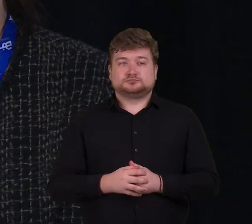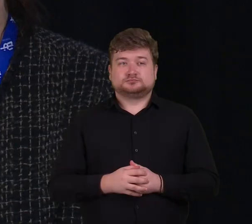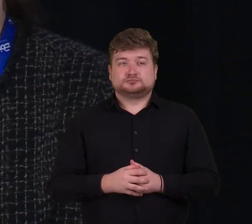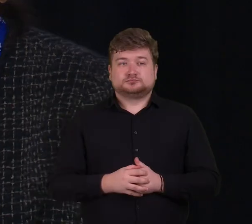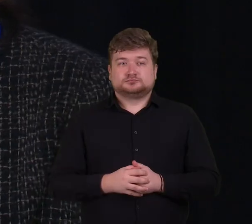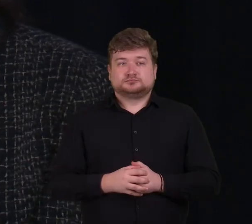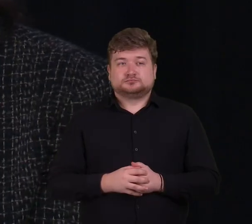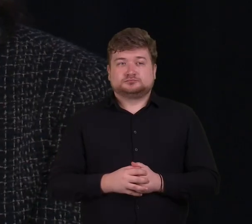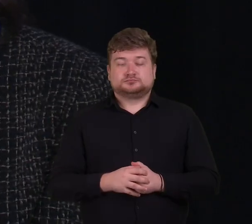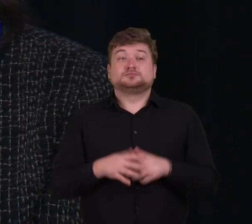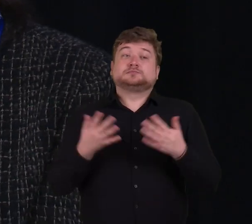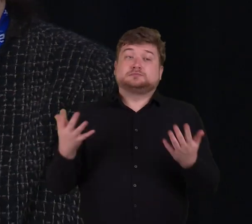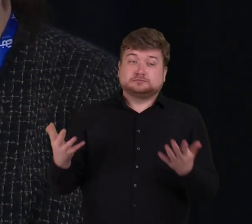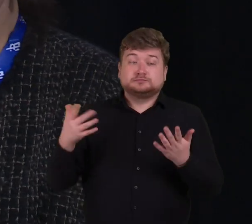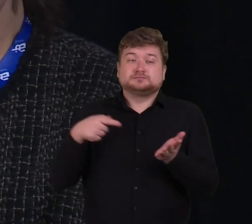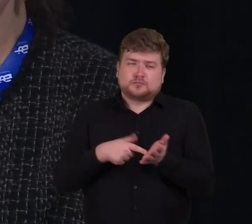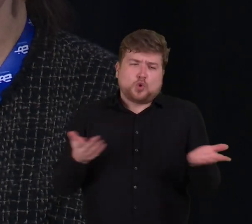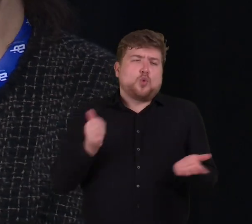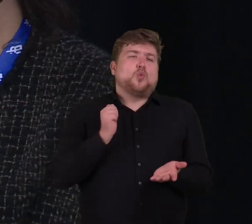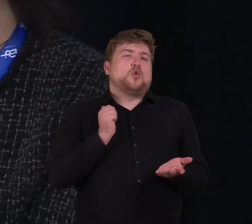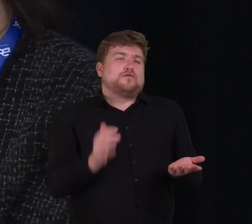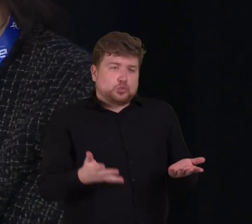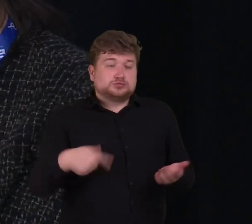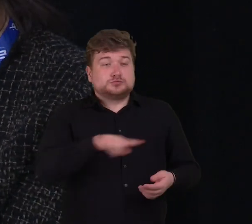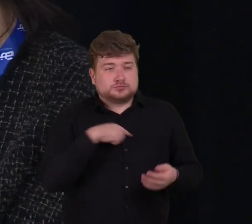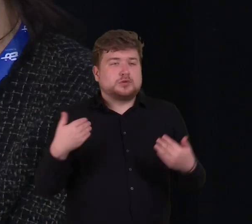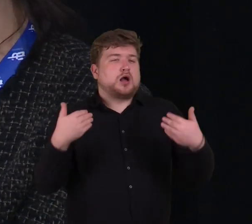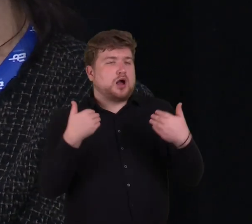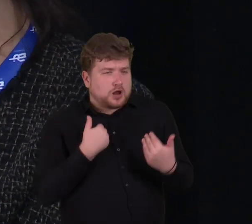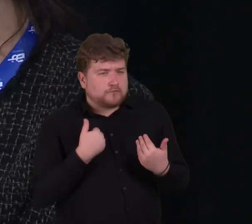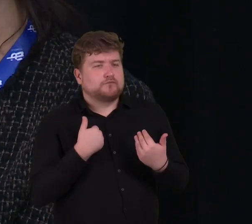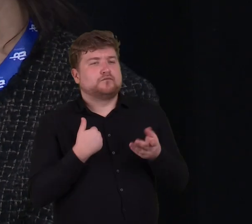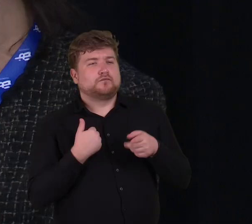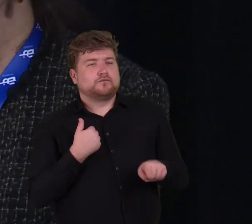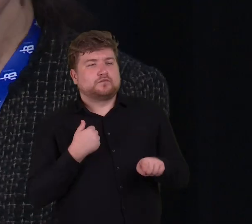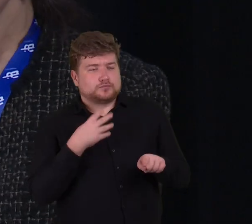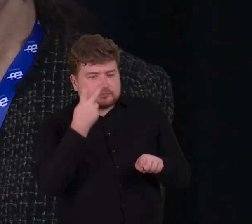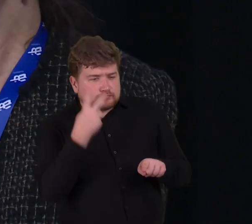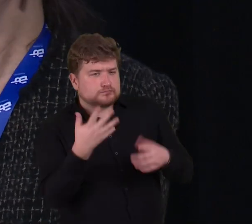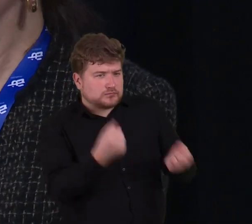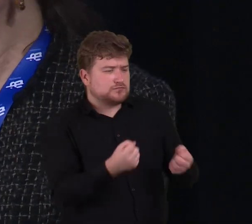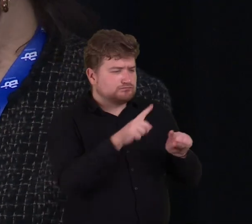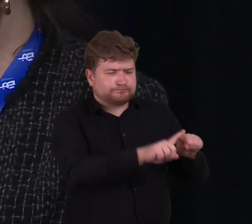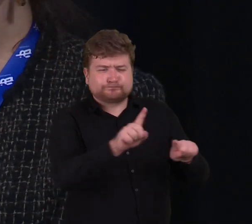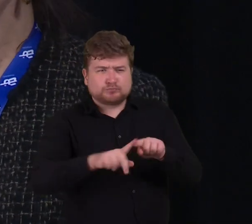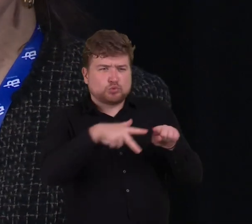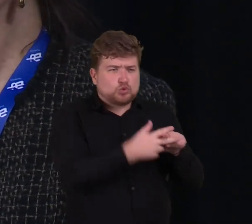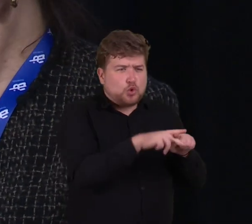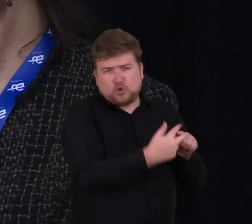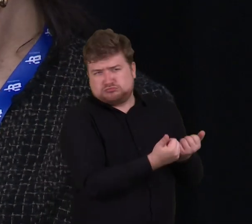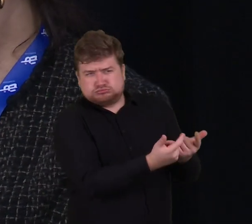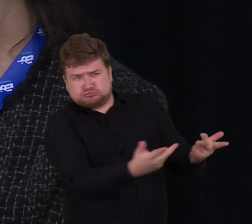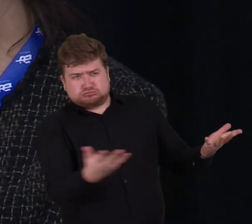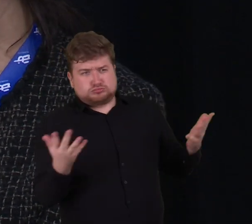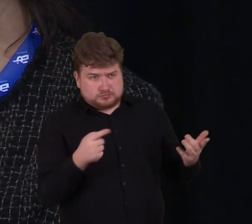And as we also have French instruments, French policies, all these instruments,